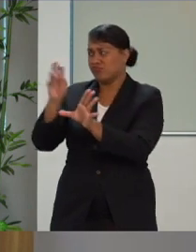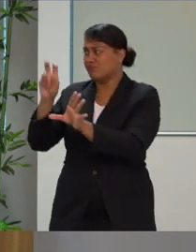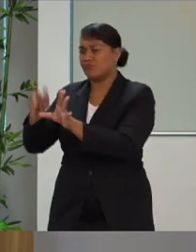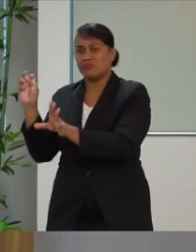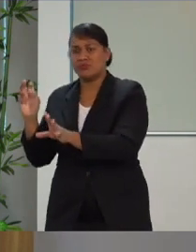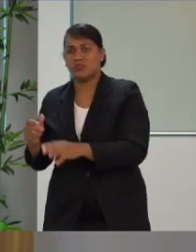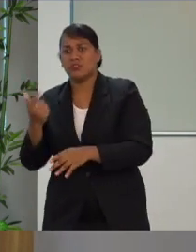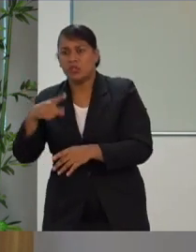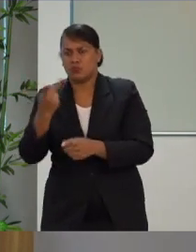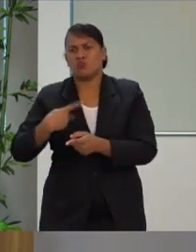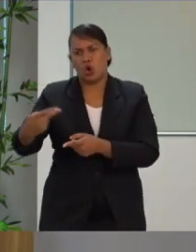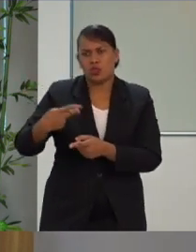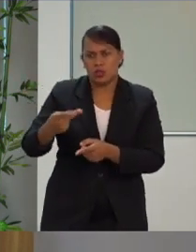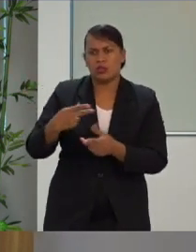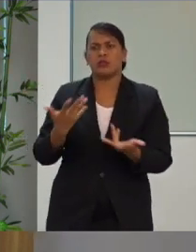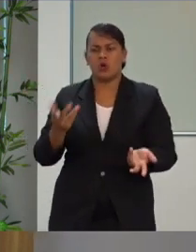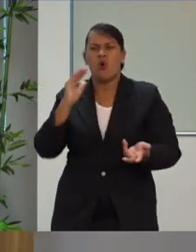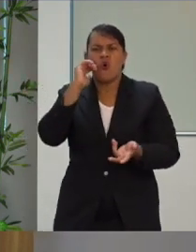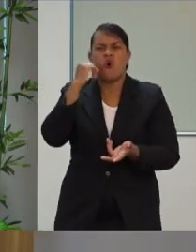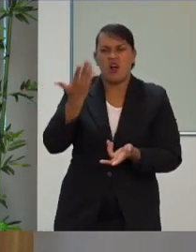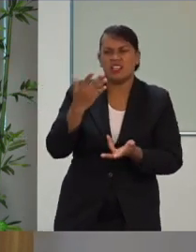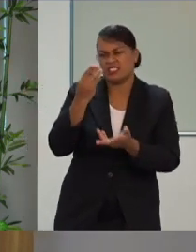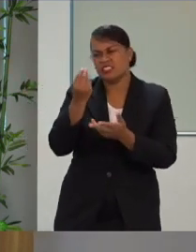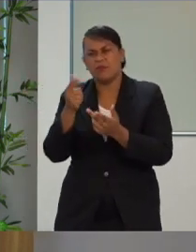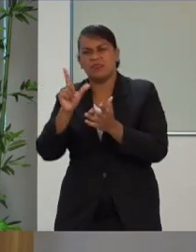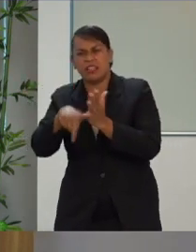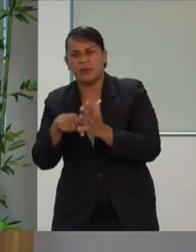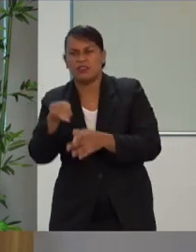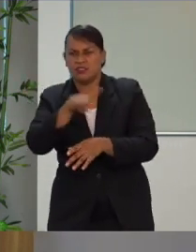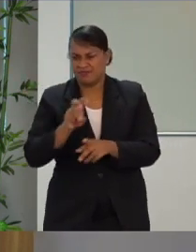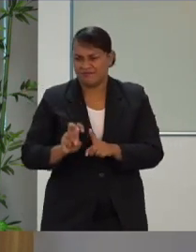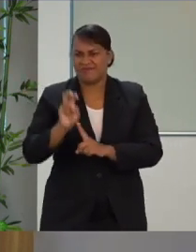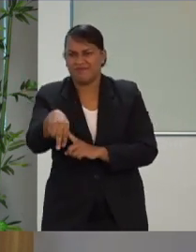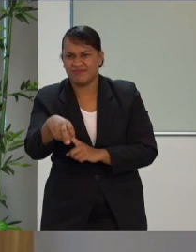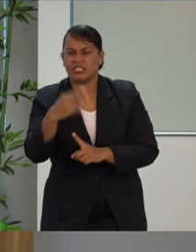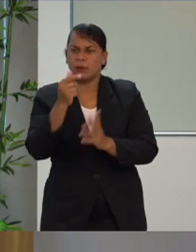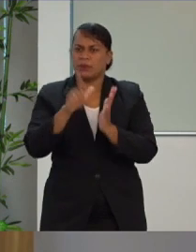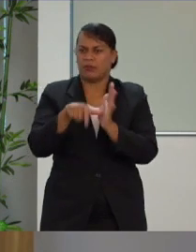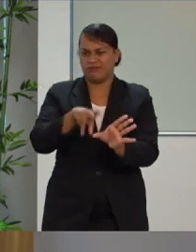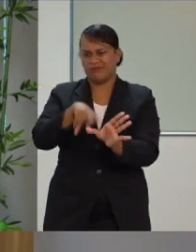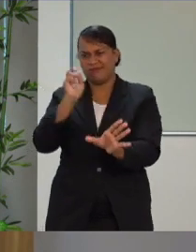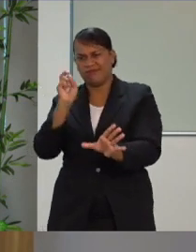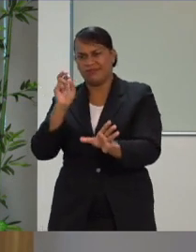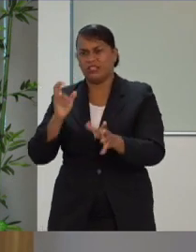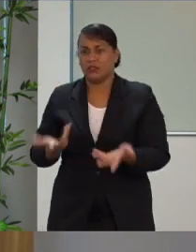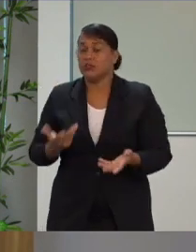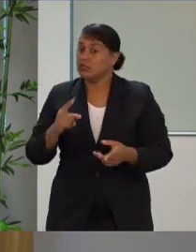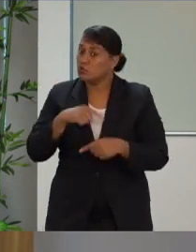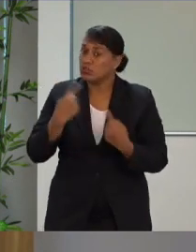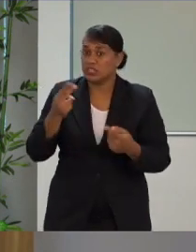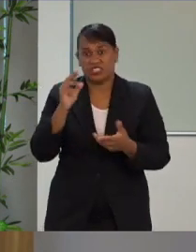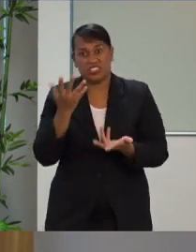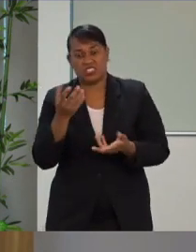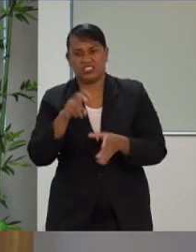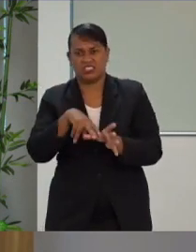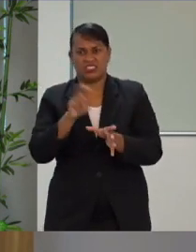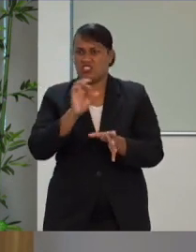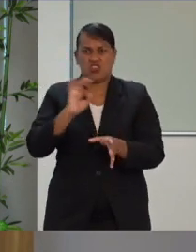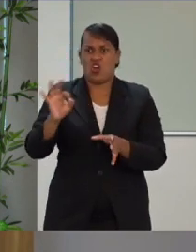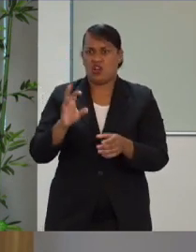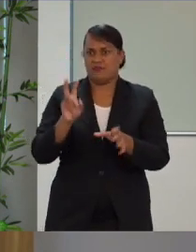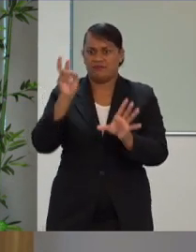temporarily unemployed. Well, those who are still employed will have their normal terms and conditions being fulfilled. Obviously those who are no longer employed because they've been told to go